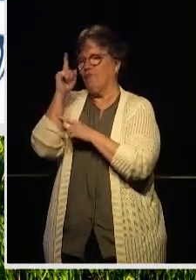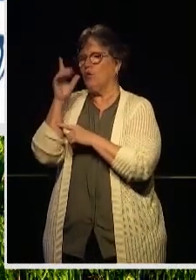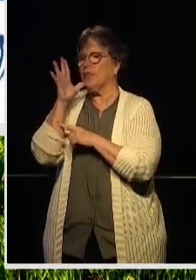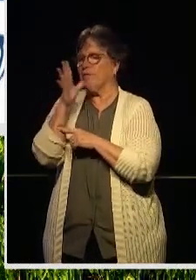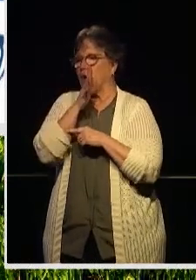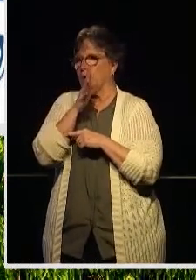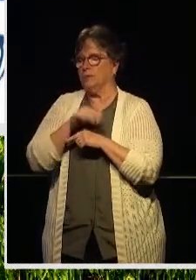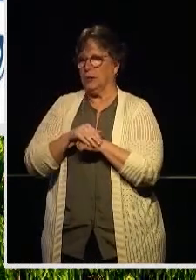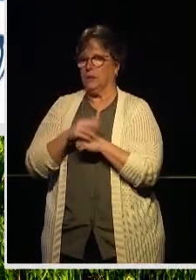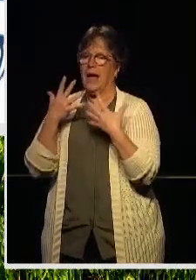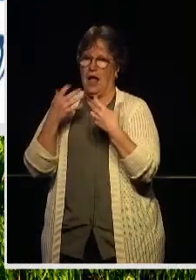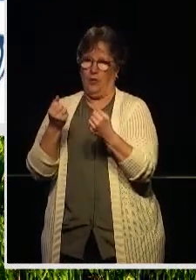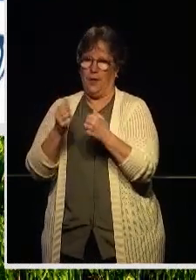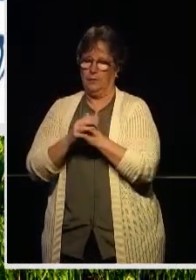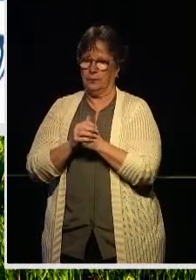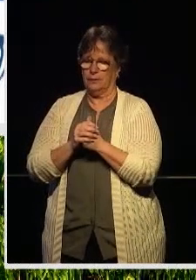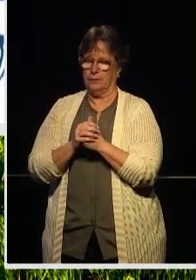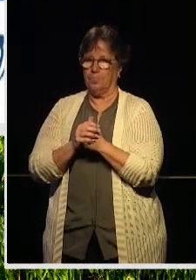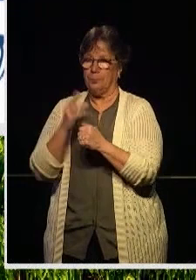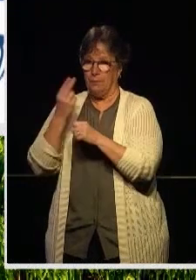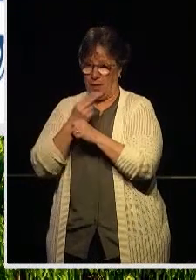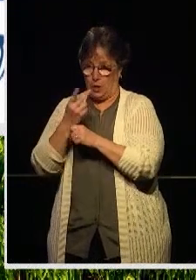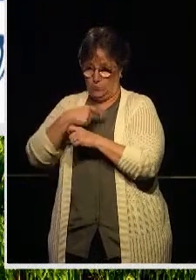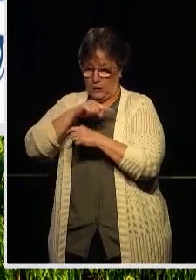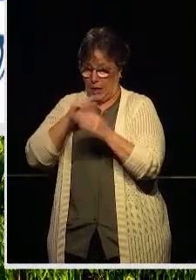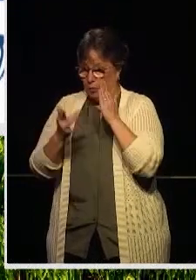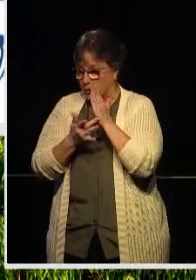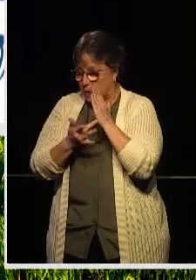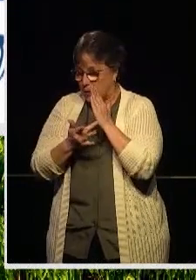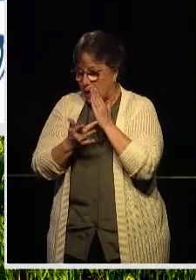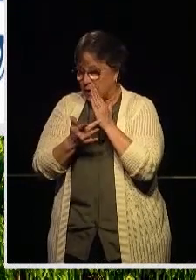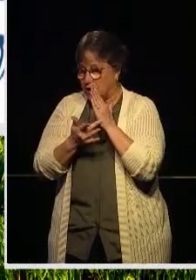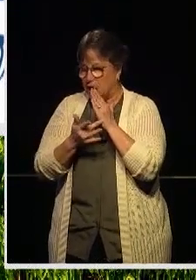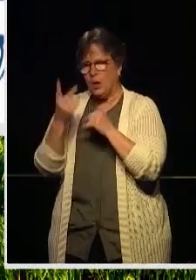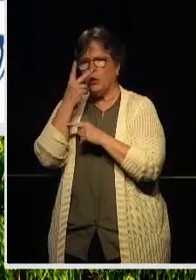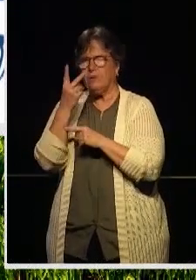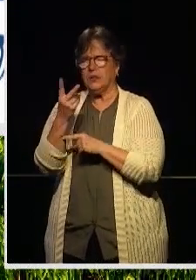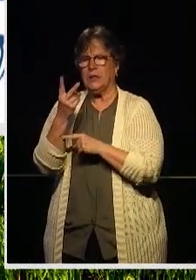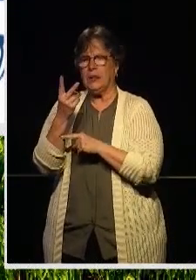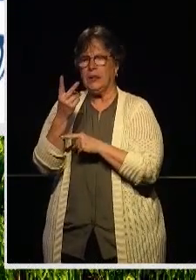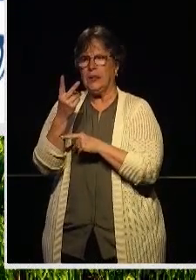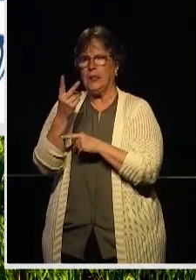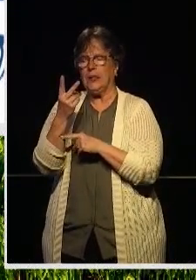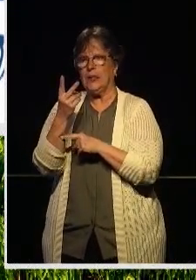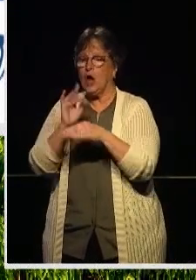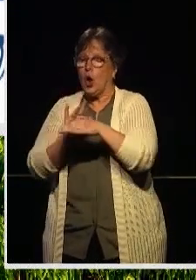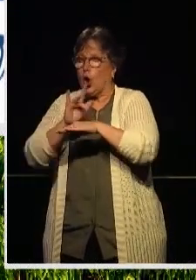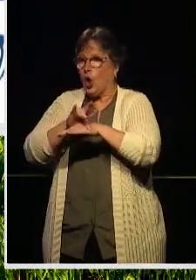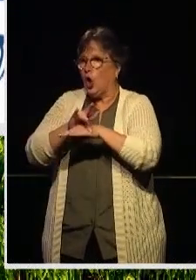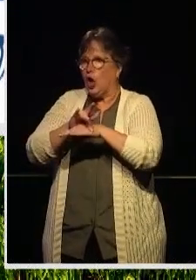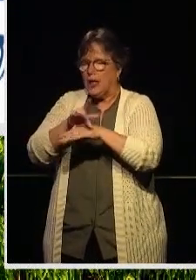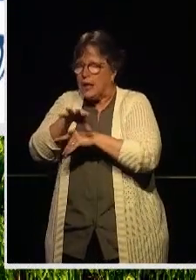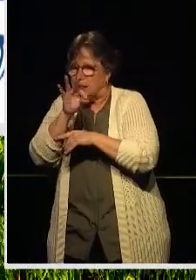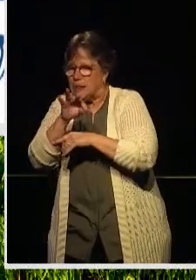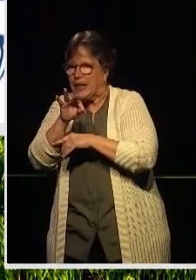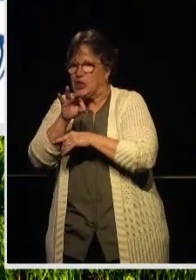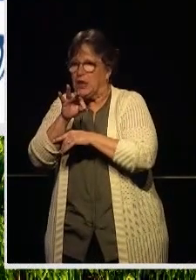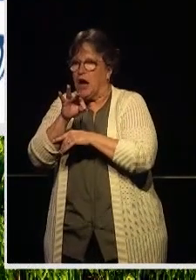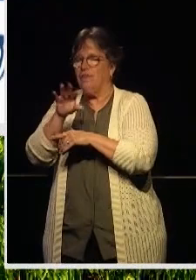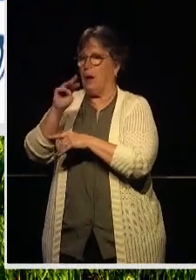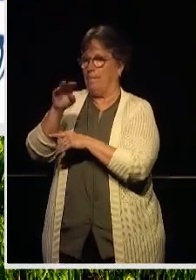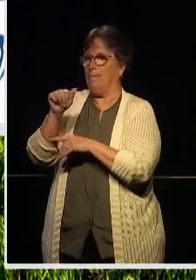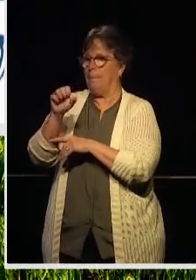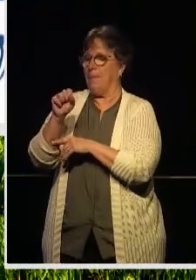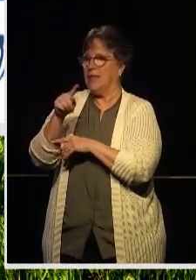farmers. By using our technology, we've seen early detection of mastitis, which has